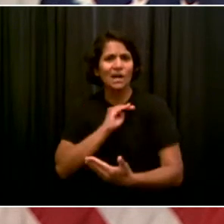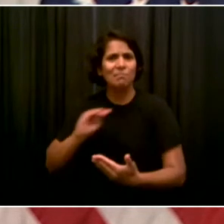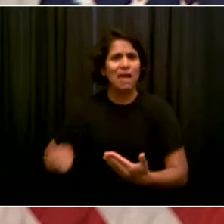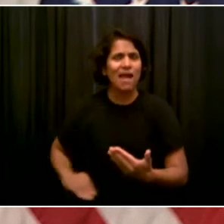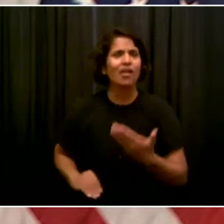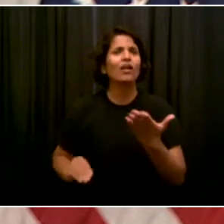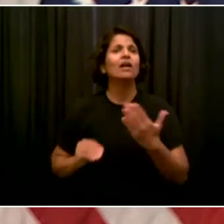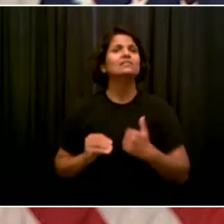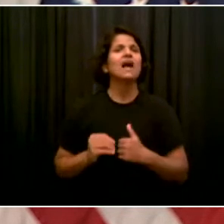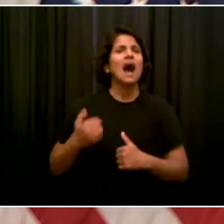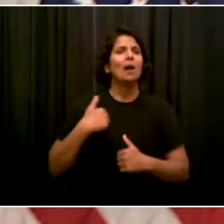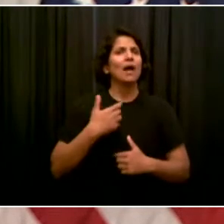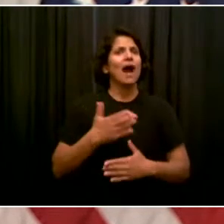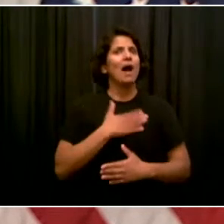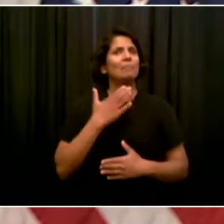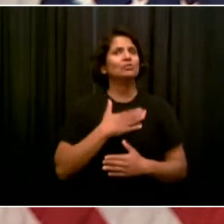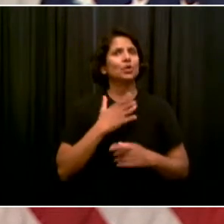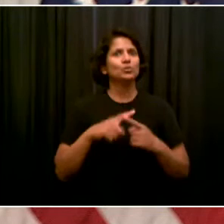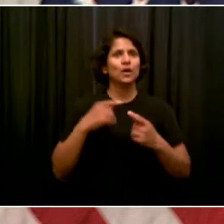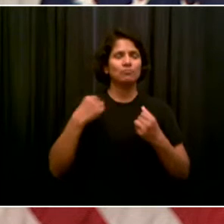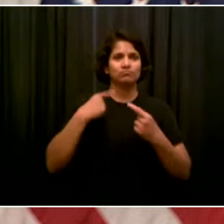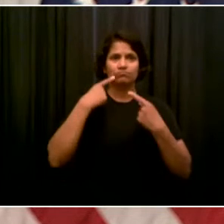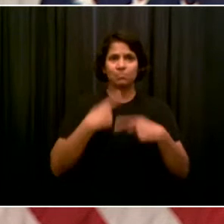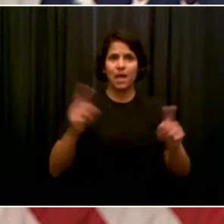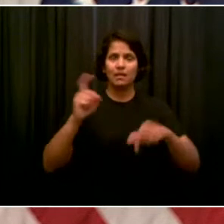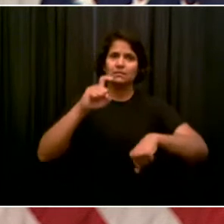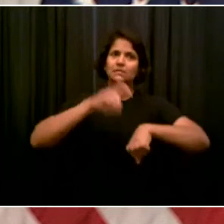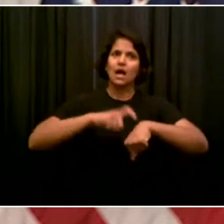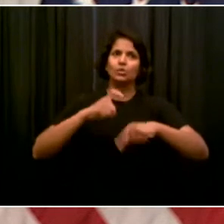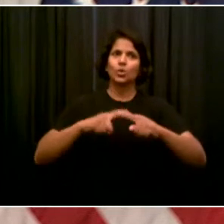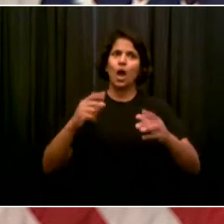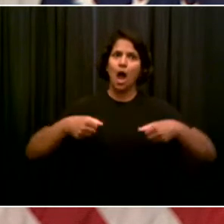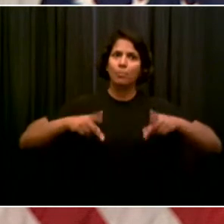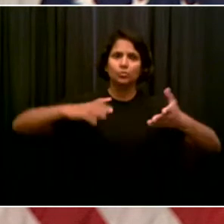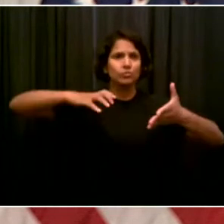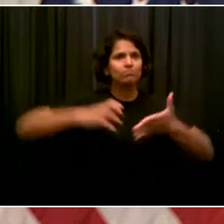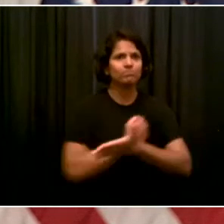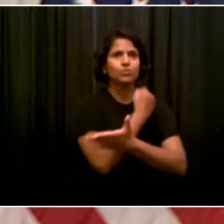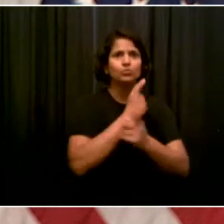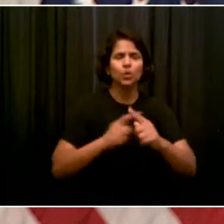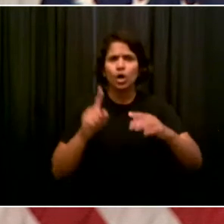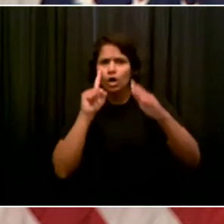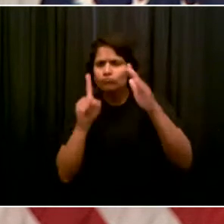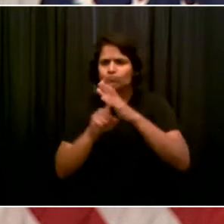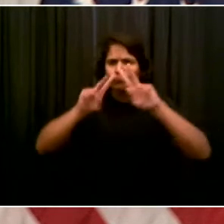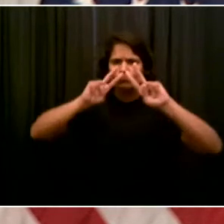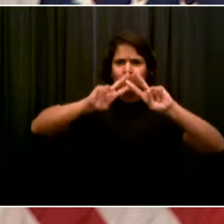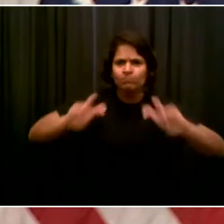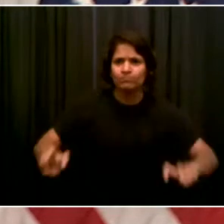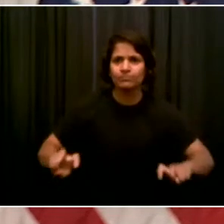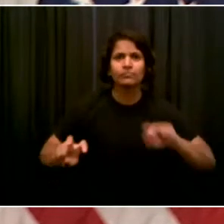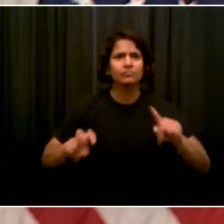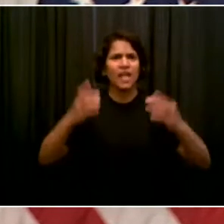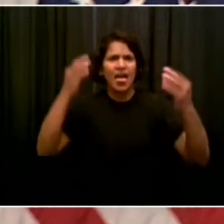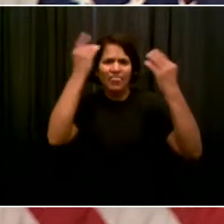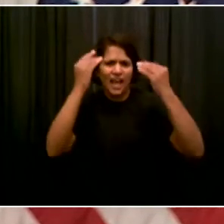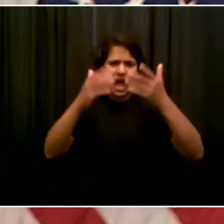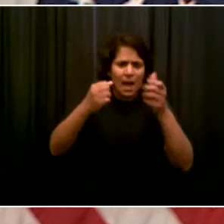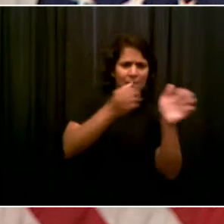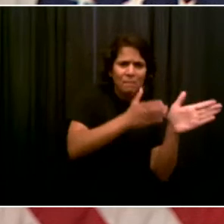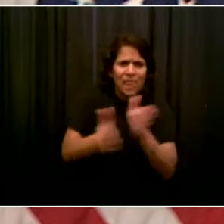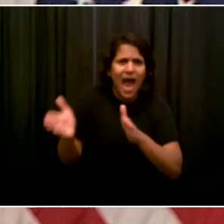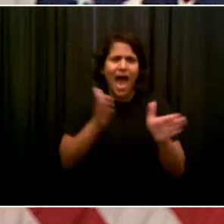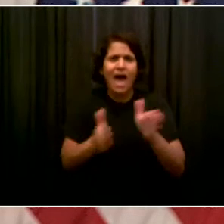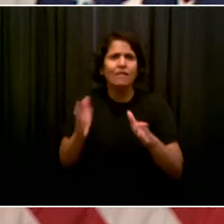with solutions that will allow us to continue using this structure for the next 20 years safely through a combination